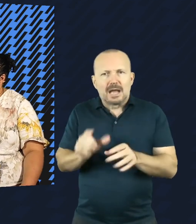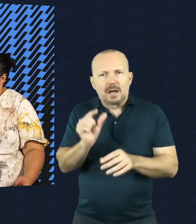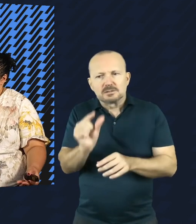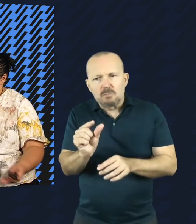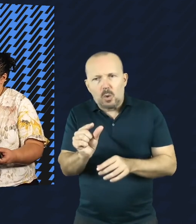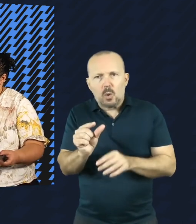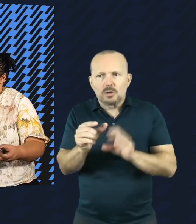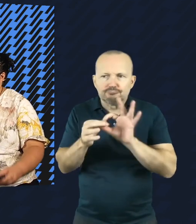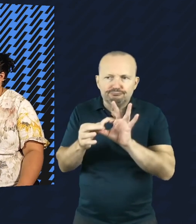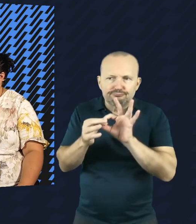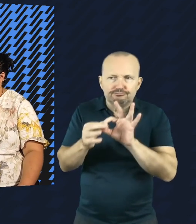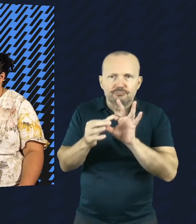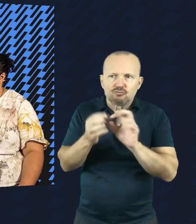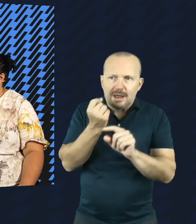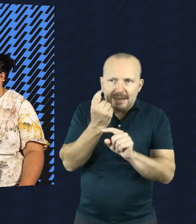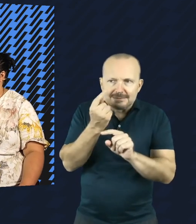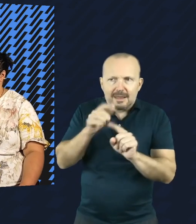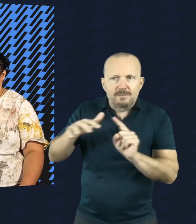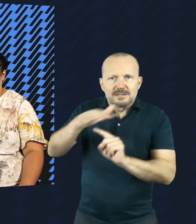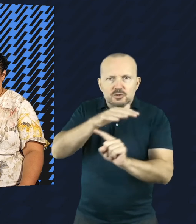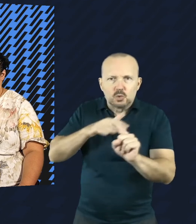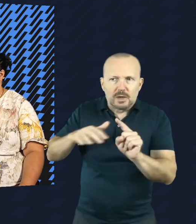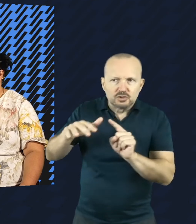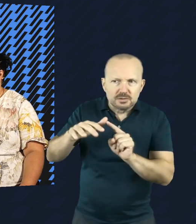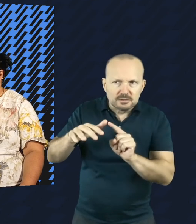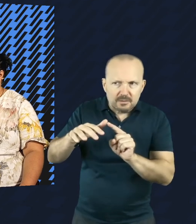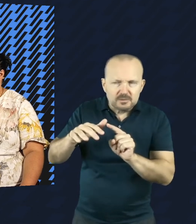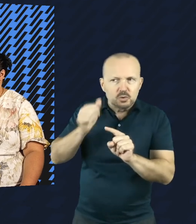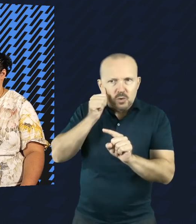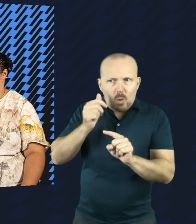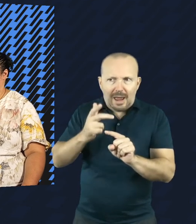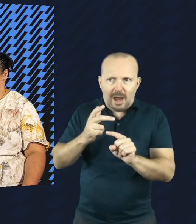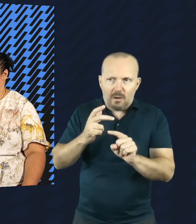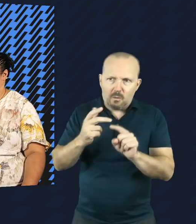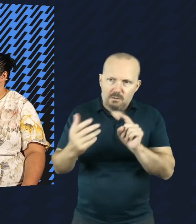context so that they can be part of Ngā Tikanga Paihere. Yeah.